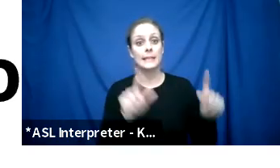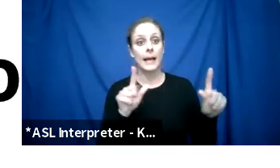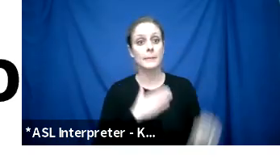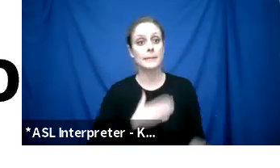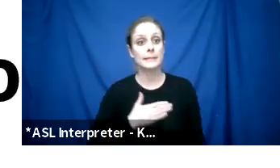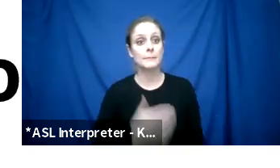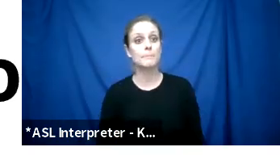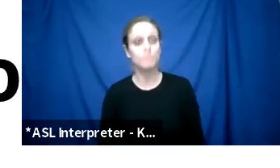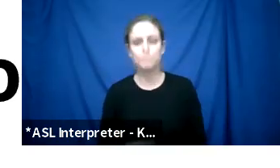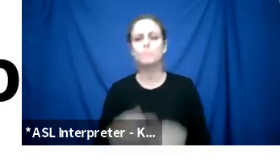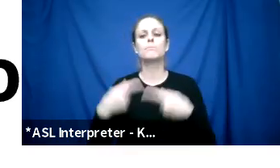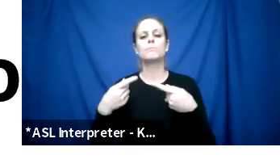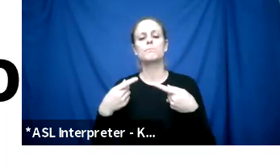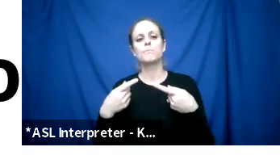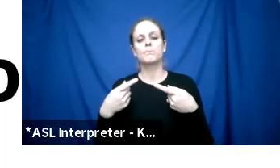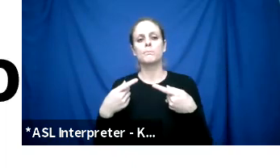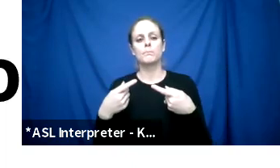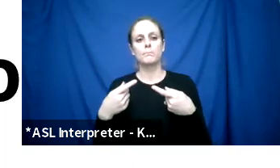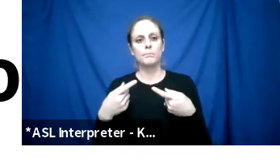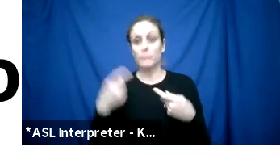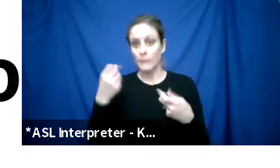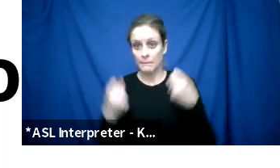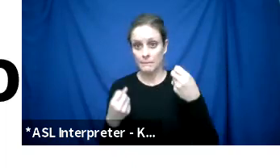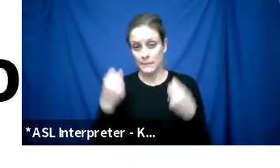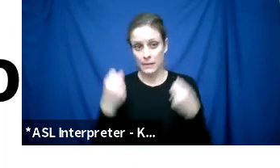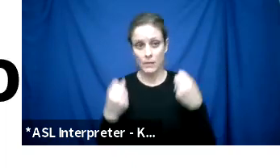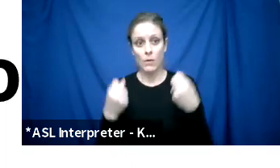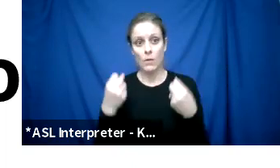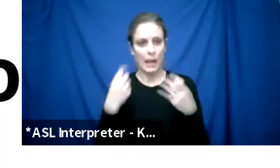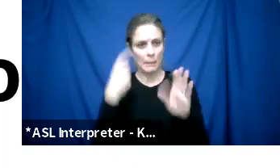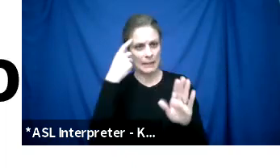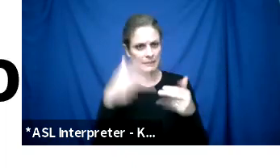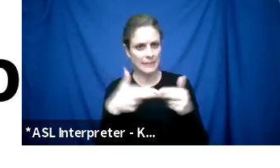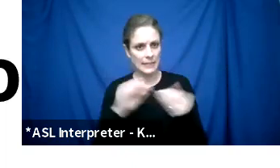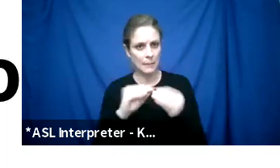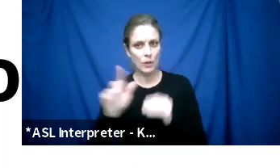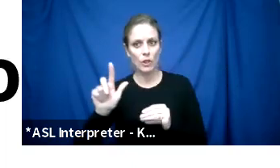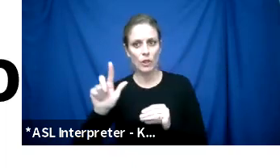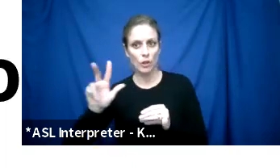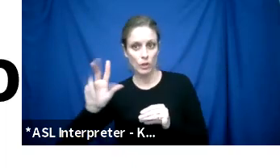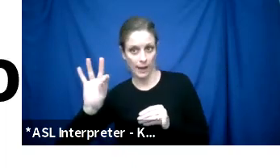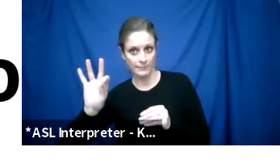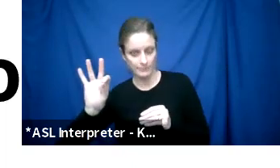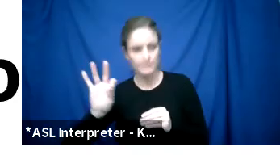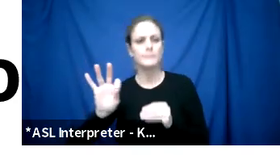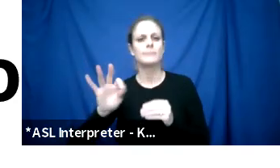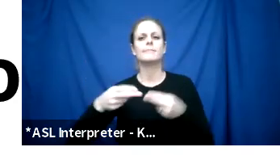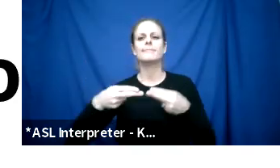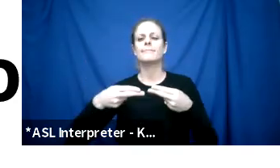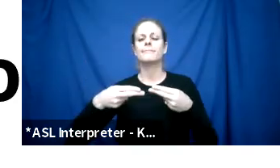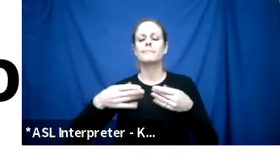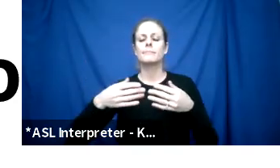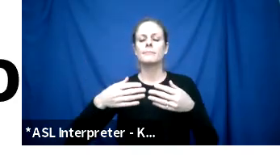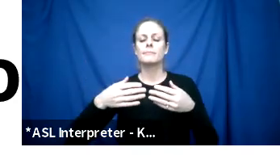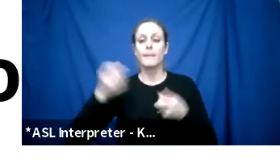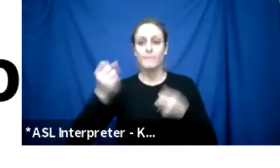The next slide talks about, and I believe this slide 39, talks about electric vehicle